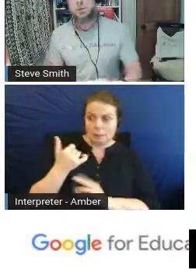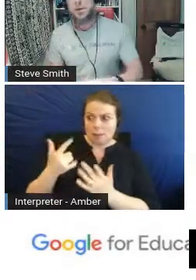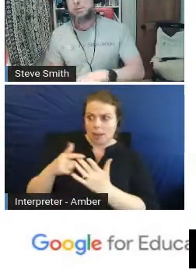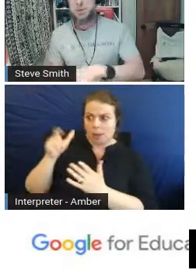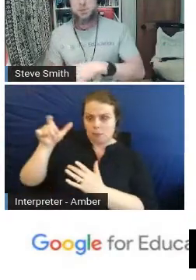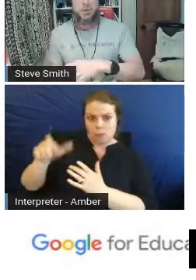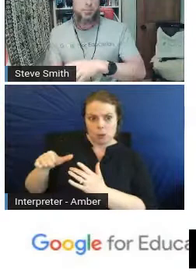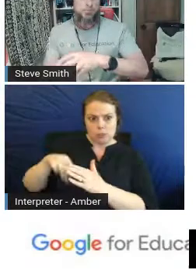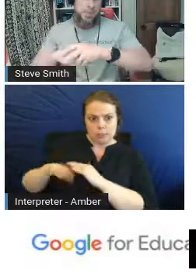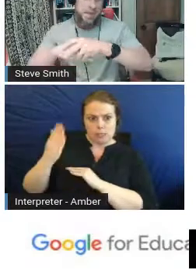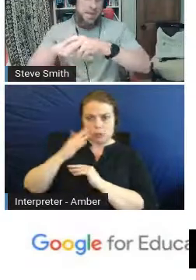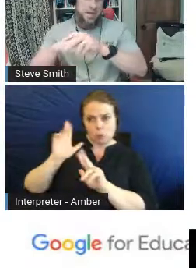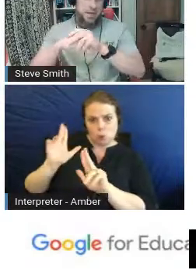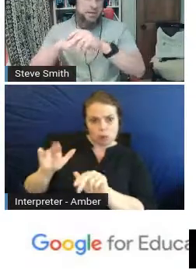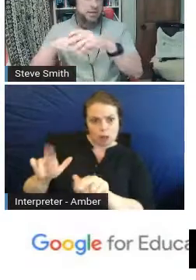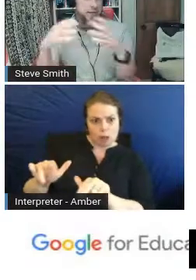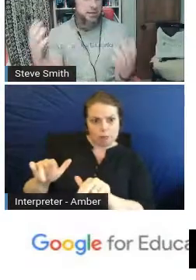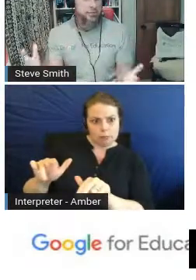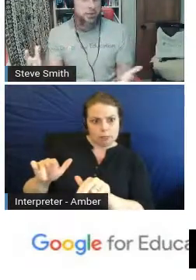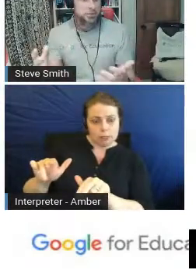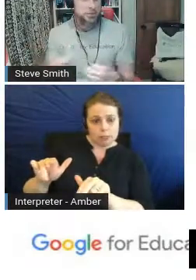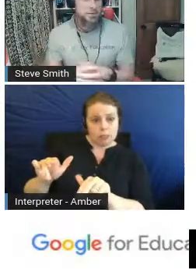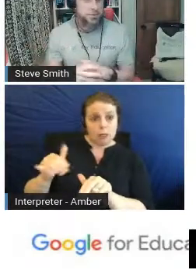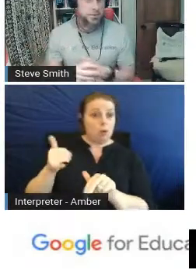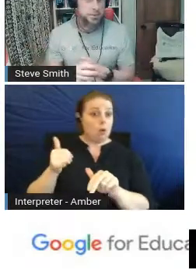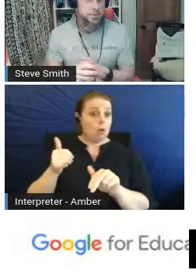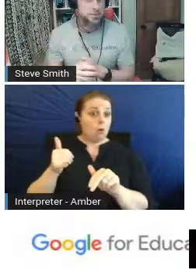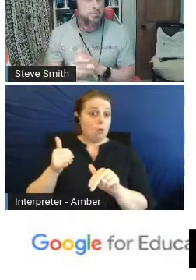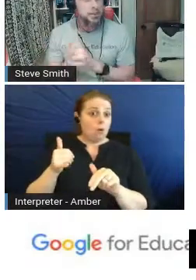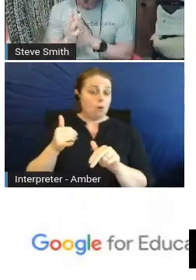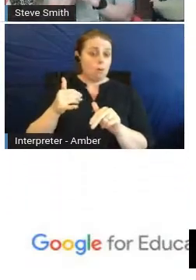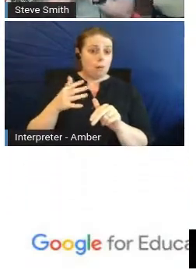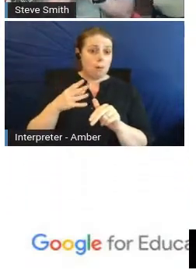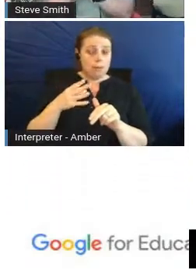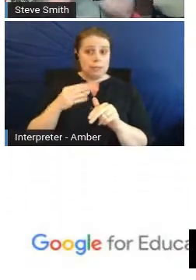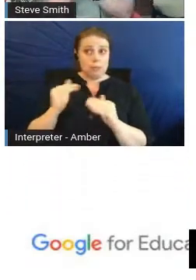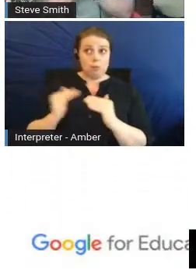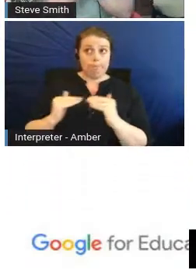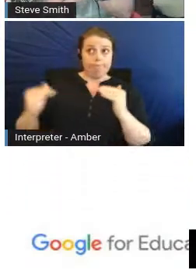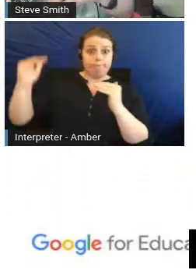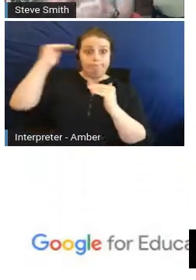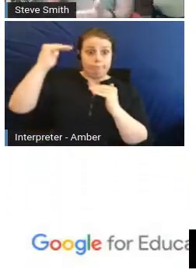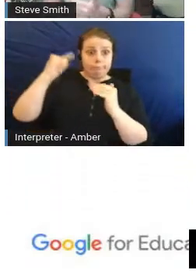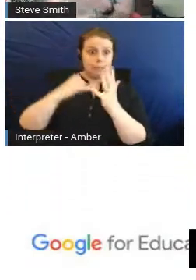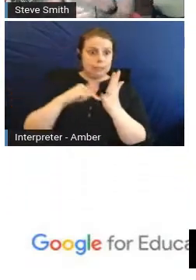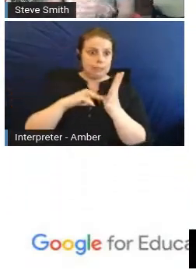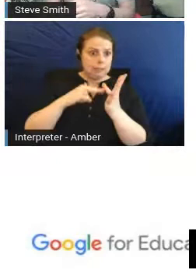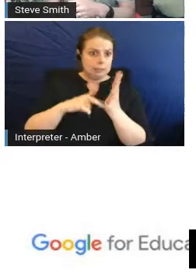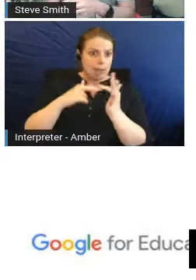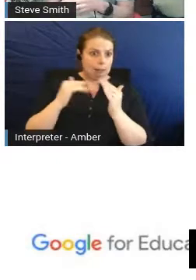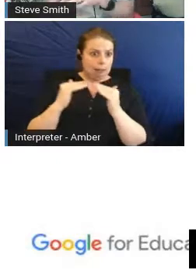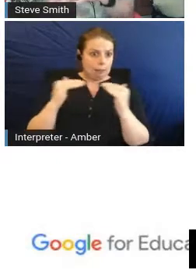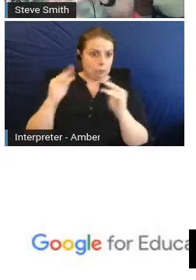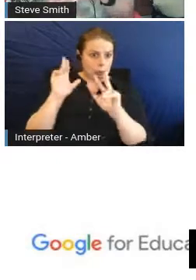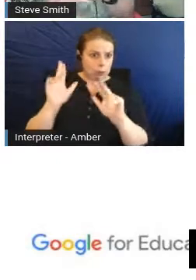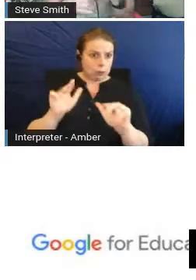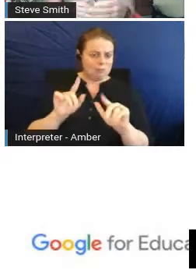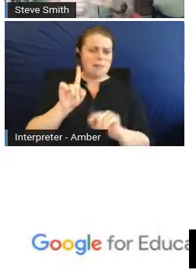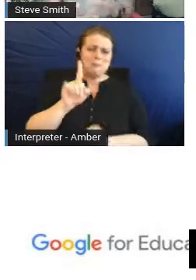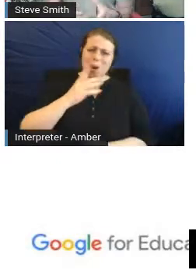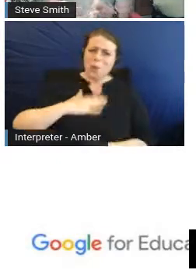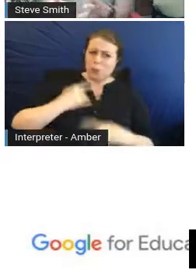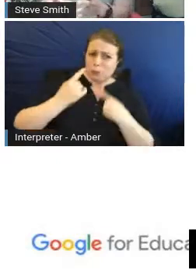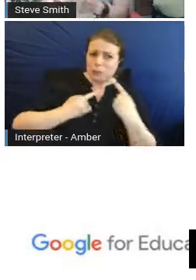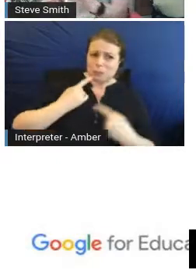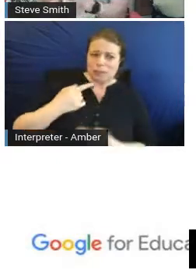school, or you may have someone at a state level that looks after this. But I want to explain this because there are